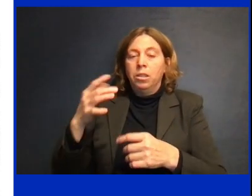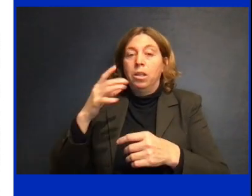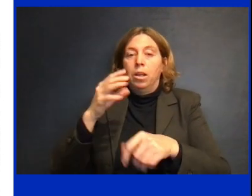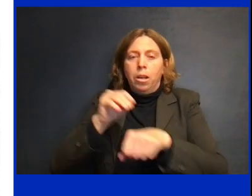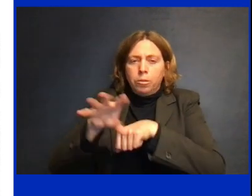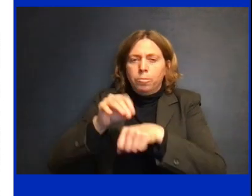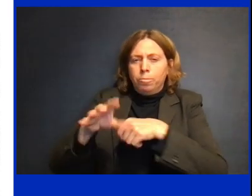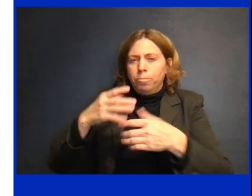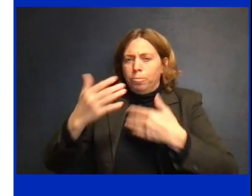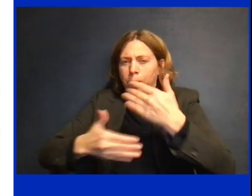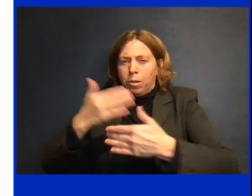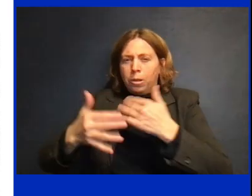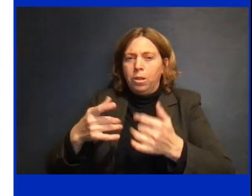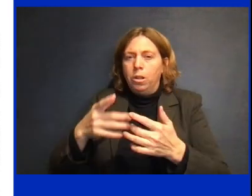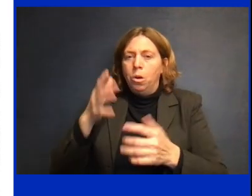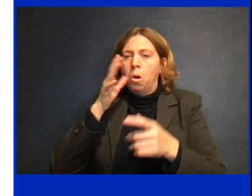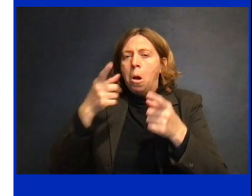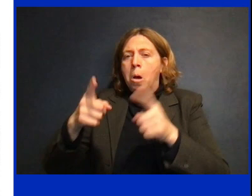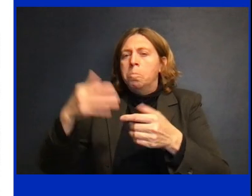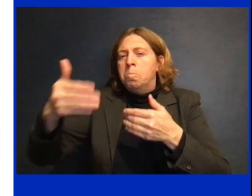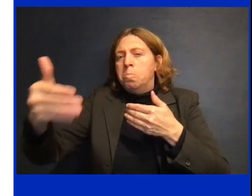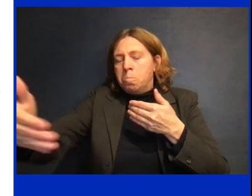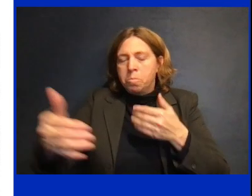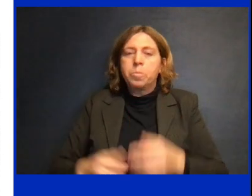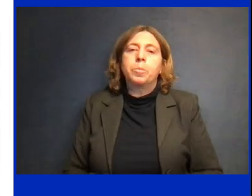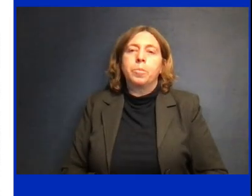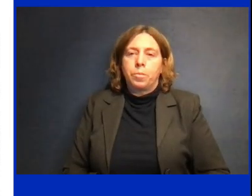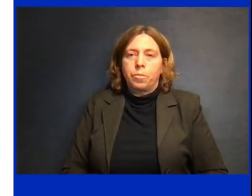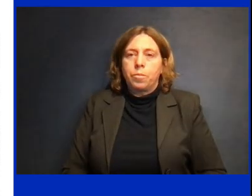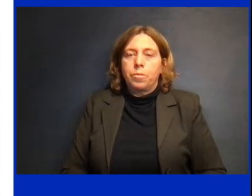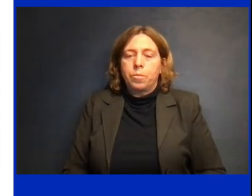a consultative process will occur in the future.